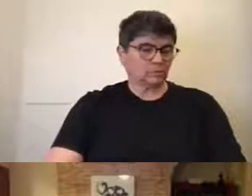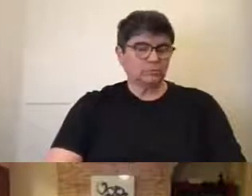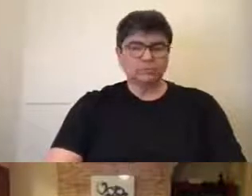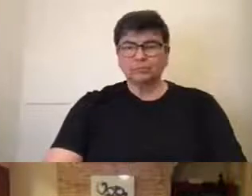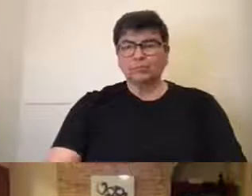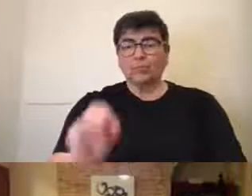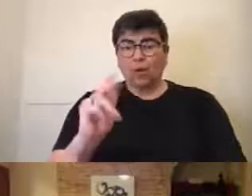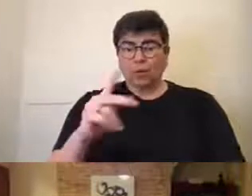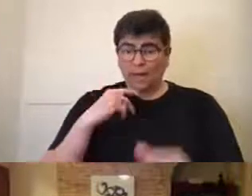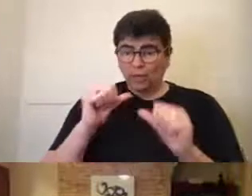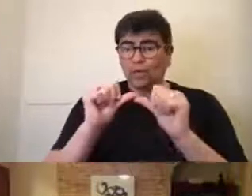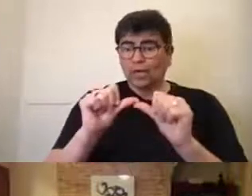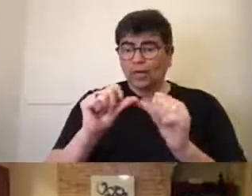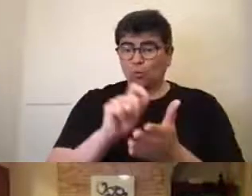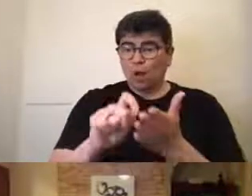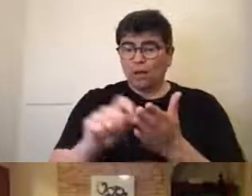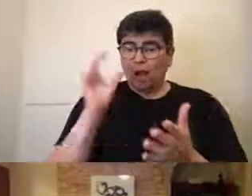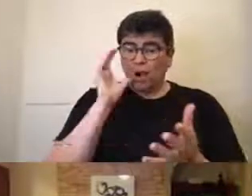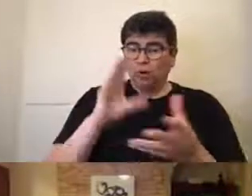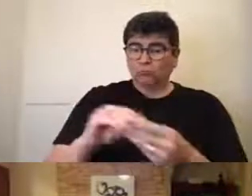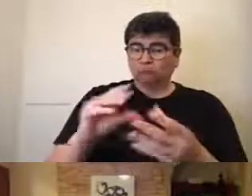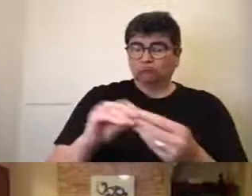Okay, so y'all keep writing. I'm just gonna talk a little bit through this.